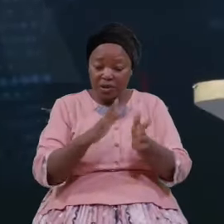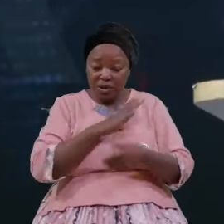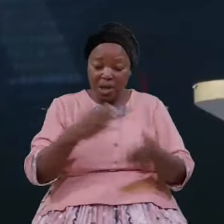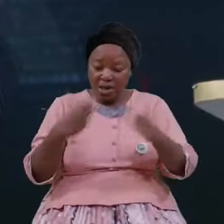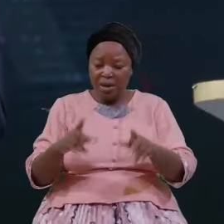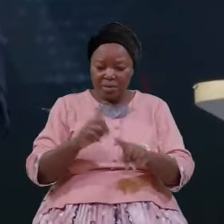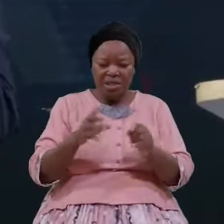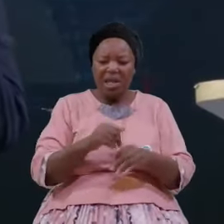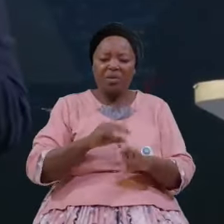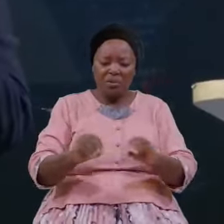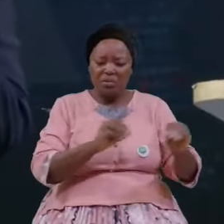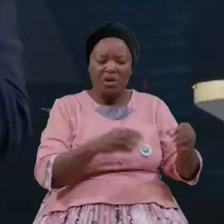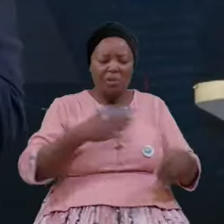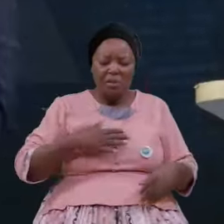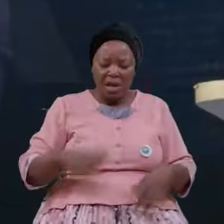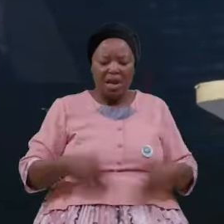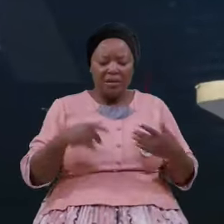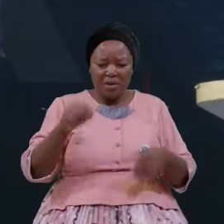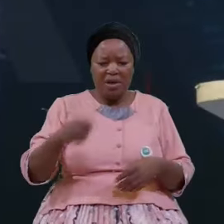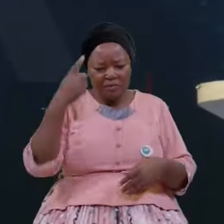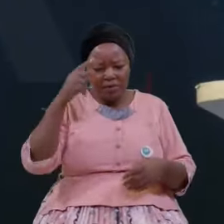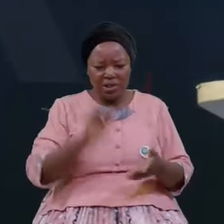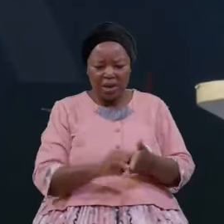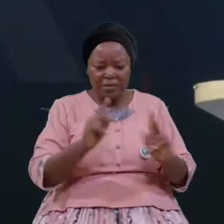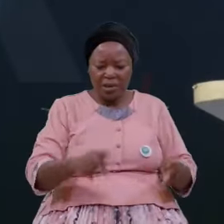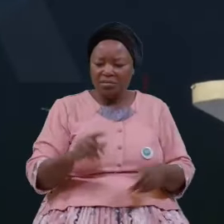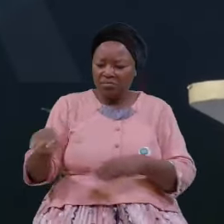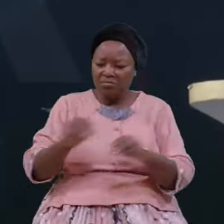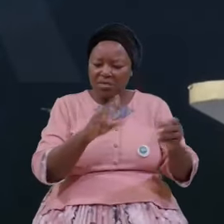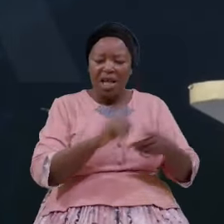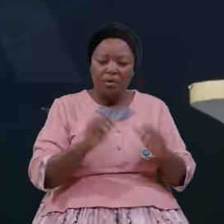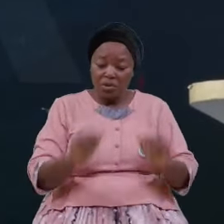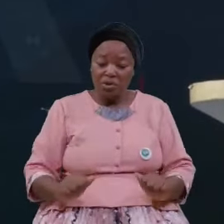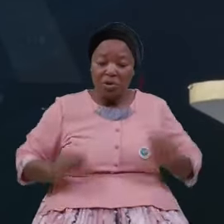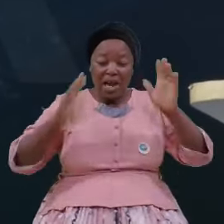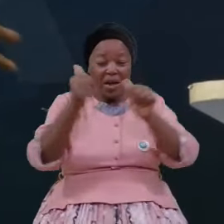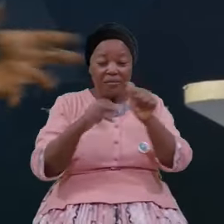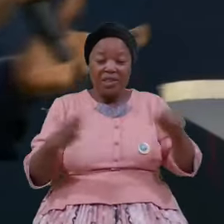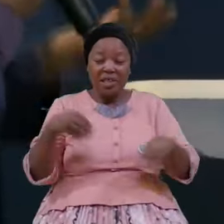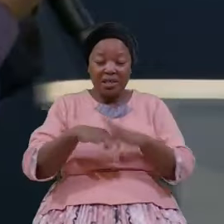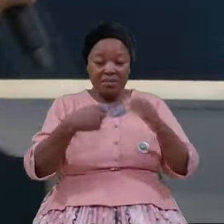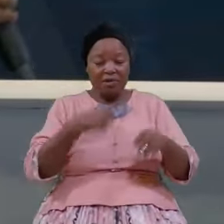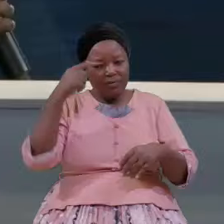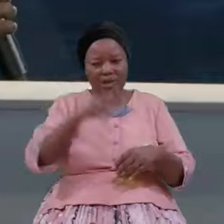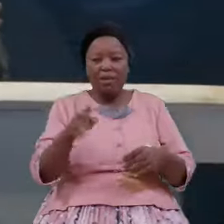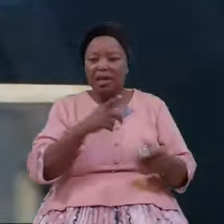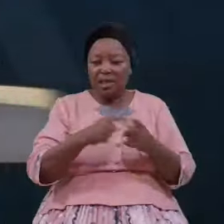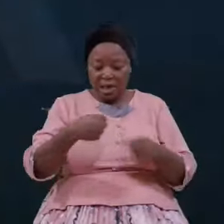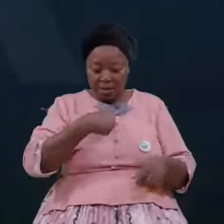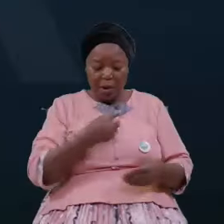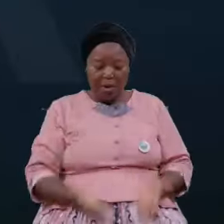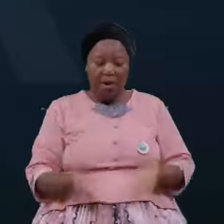life down for him, for her, for them, everywhere. And then I'm going to rise again. I have the